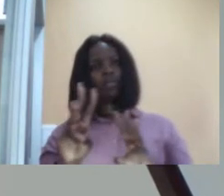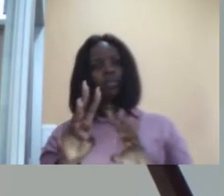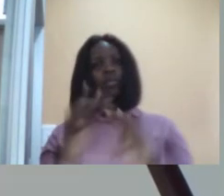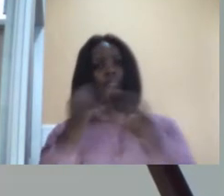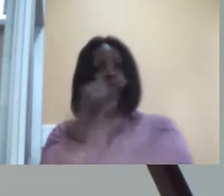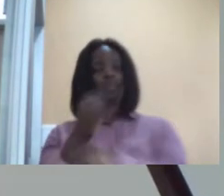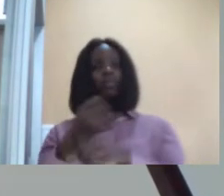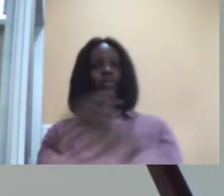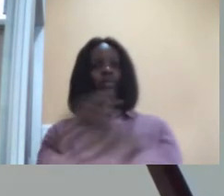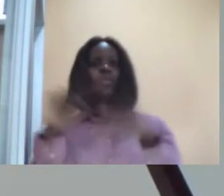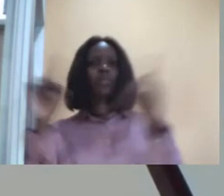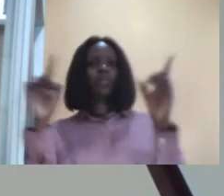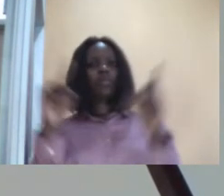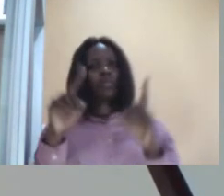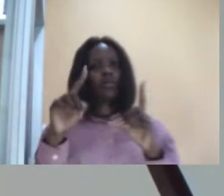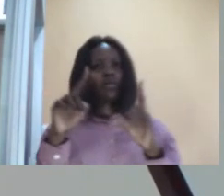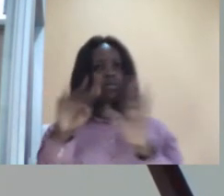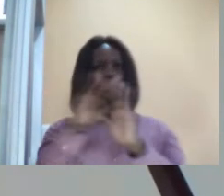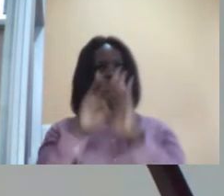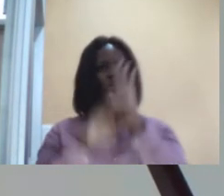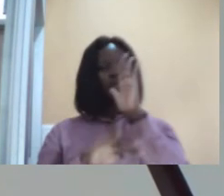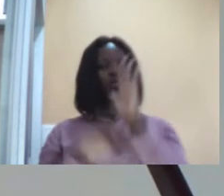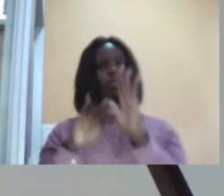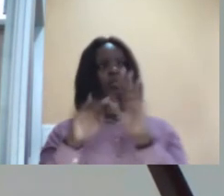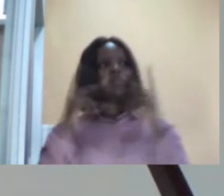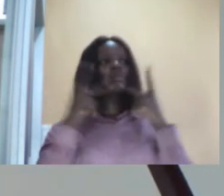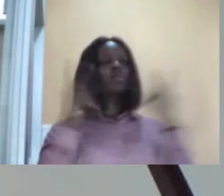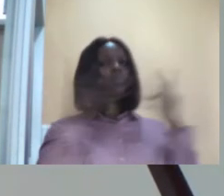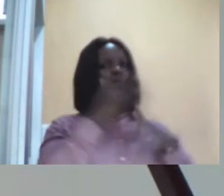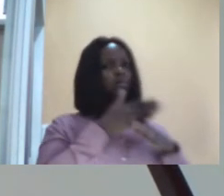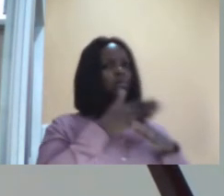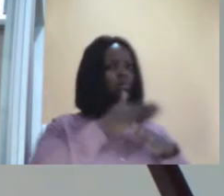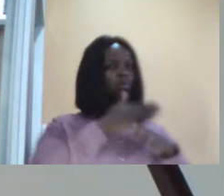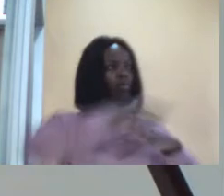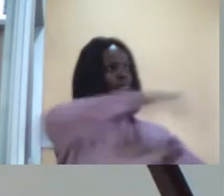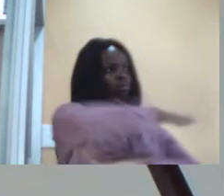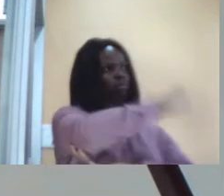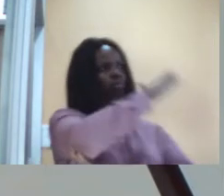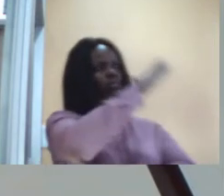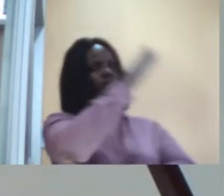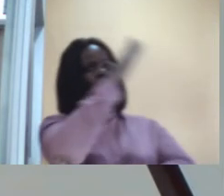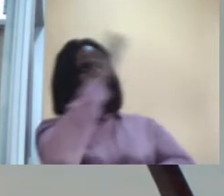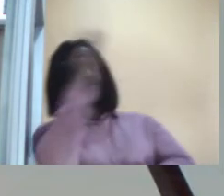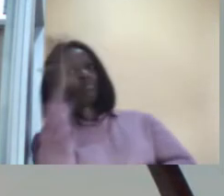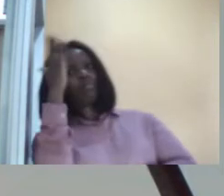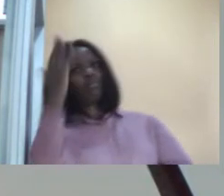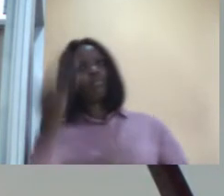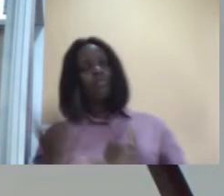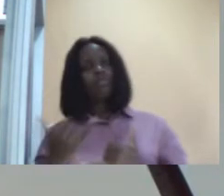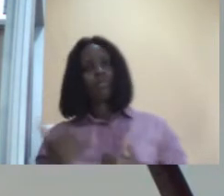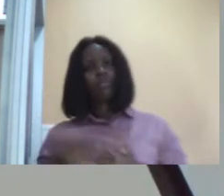we started very early. With our program from Public Works, and now we've just completed